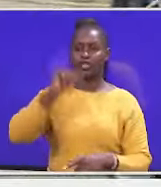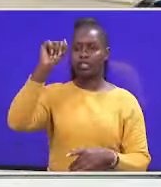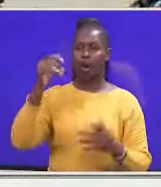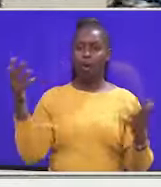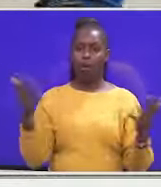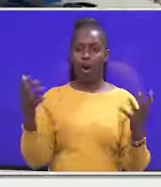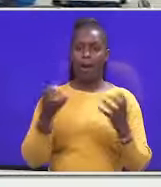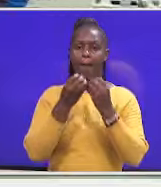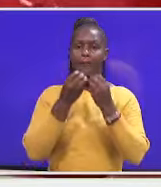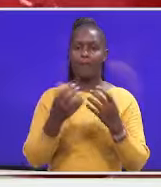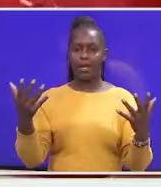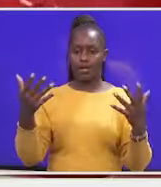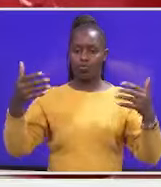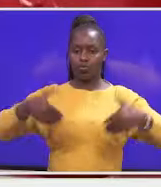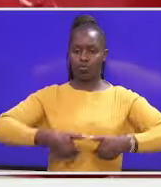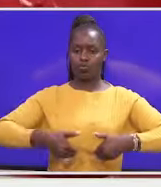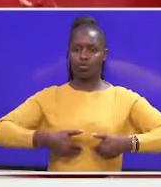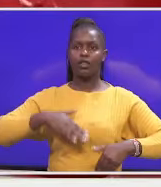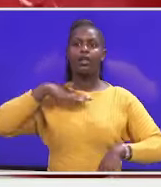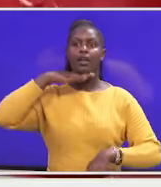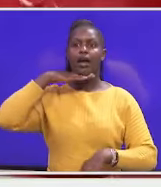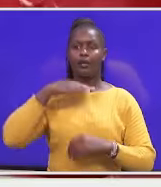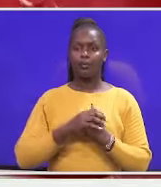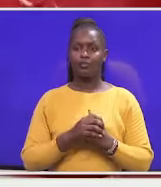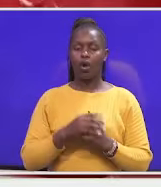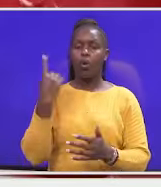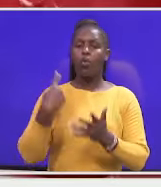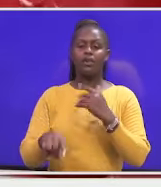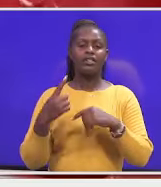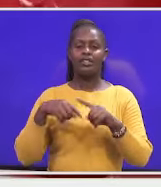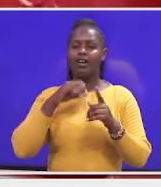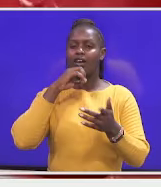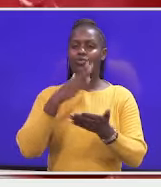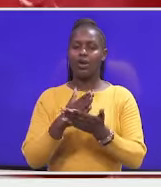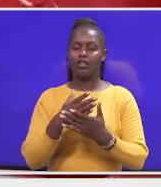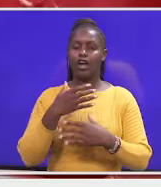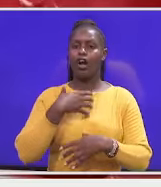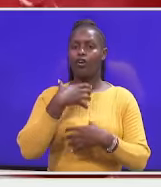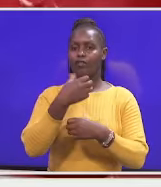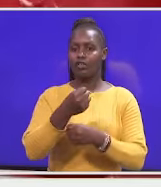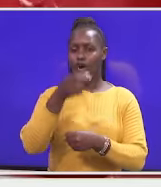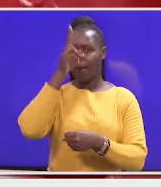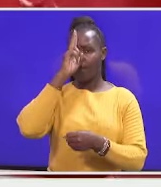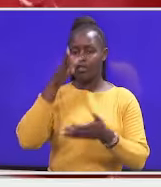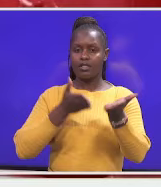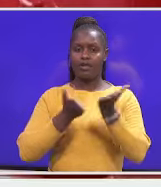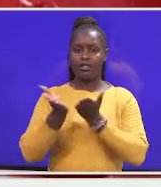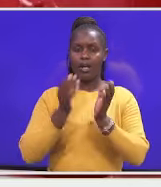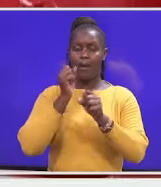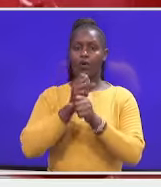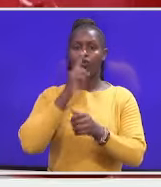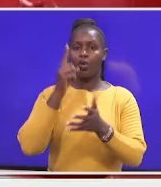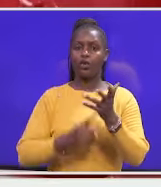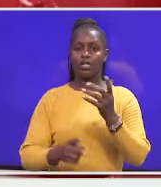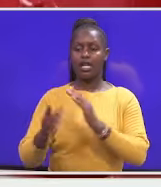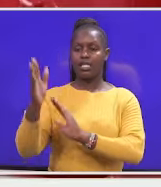dunia mikononi mwa polisi. What is the assurance and the confidence of the police service to ensure security and safety